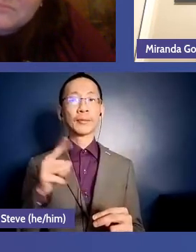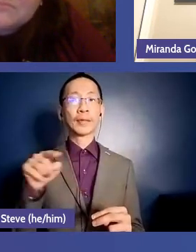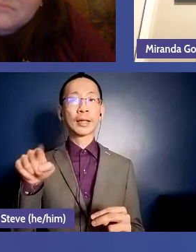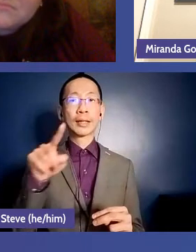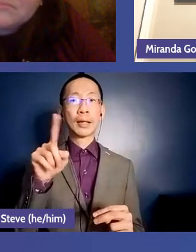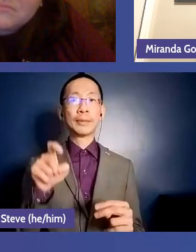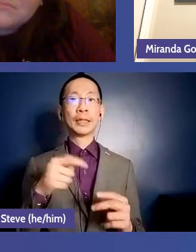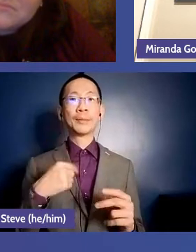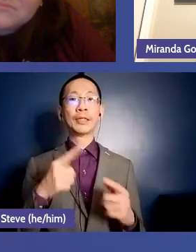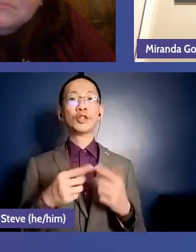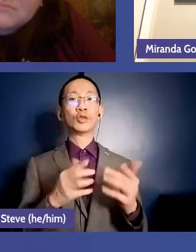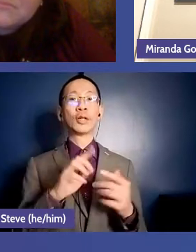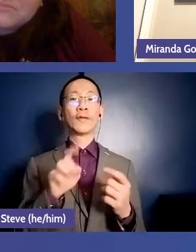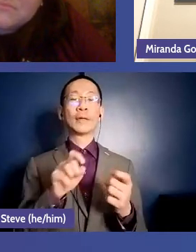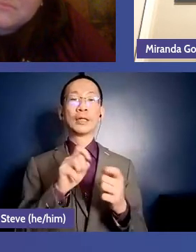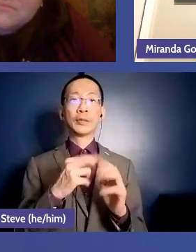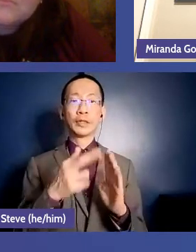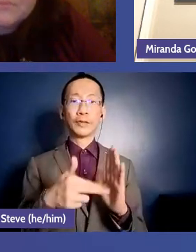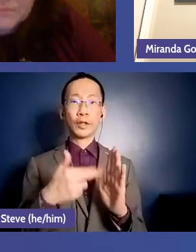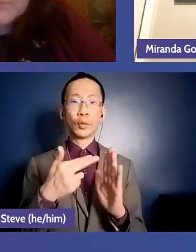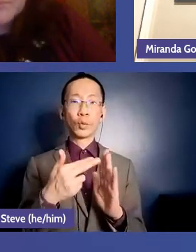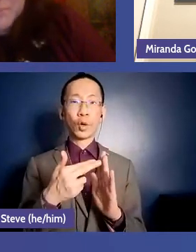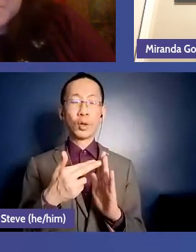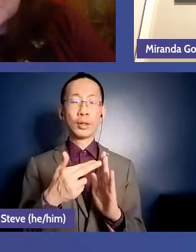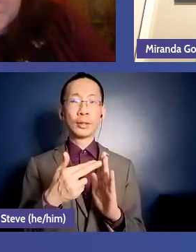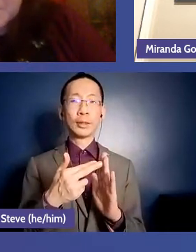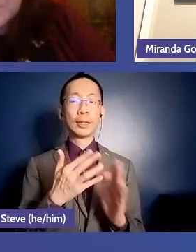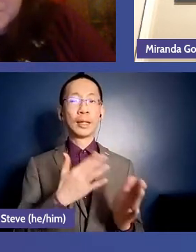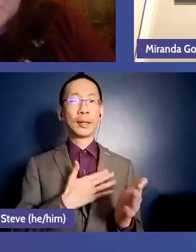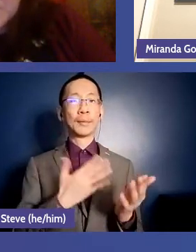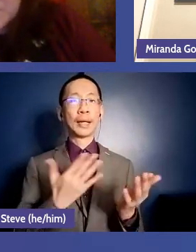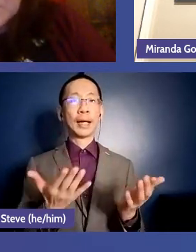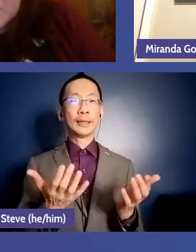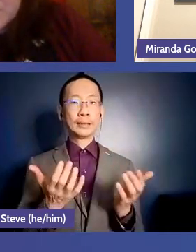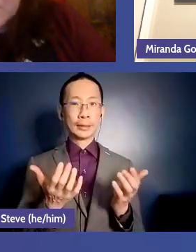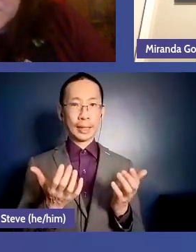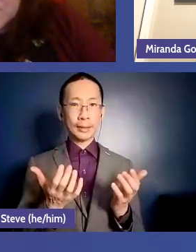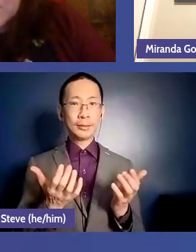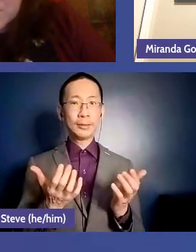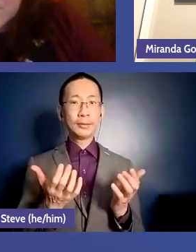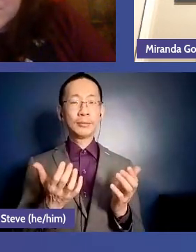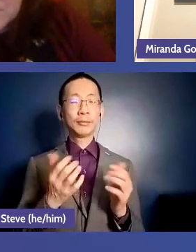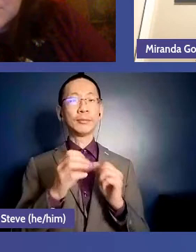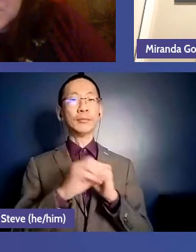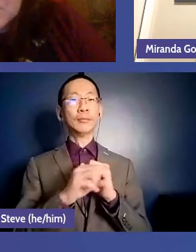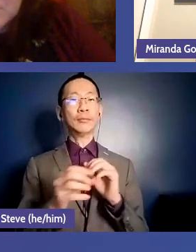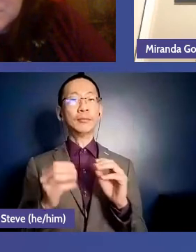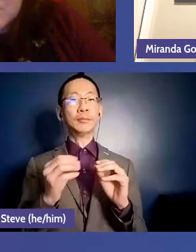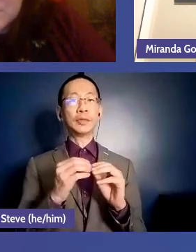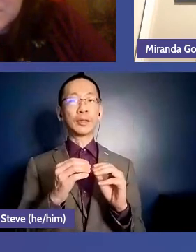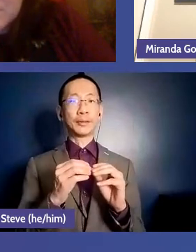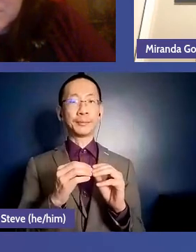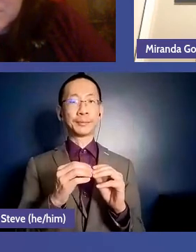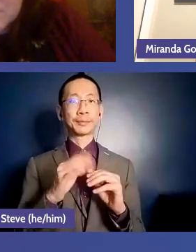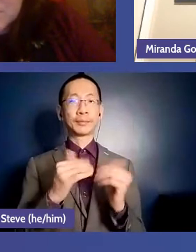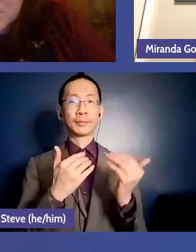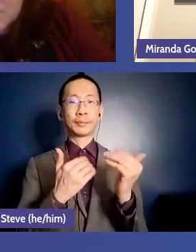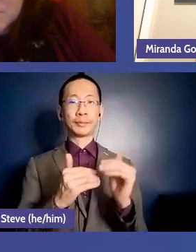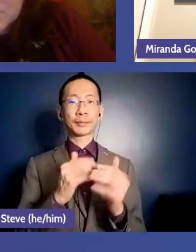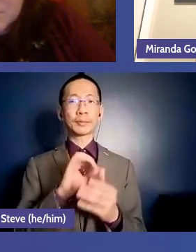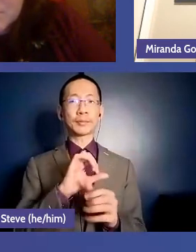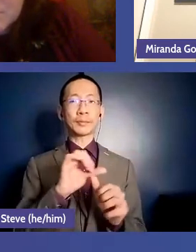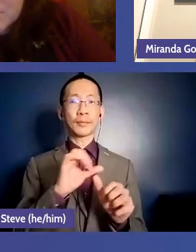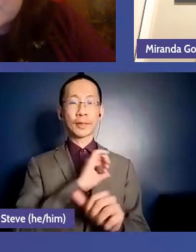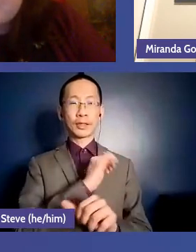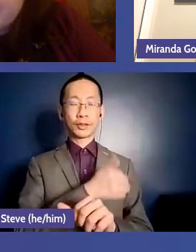me to serve a specific role and my desires extending beyond the limited scope that they envisioned